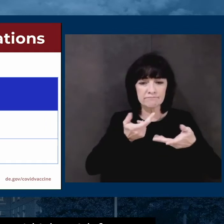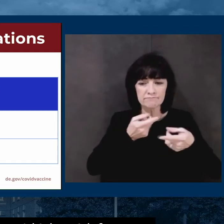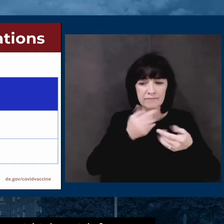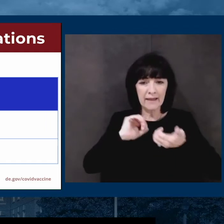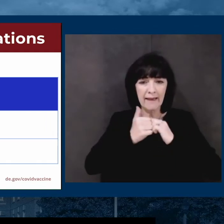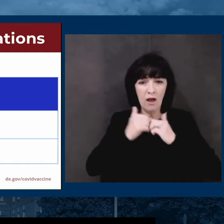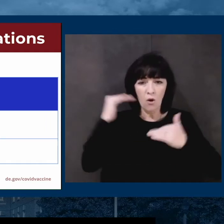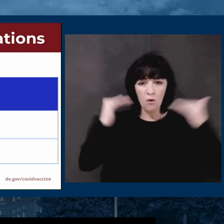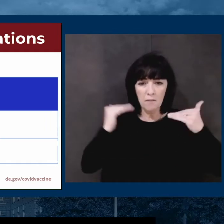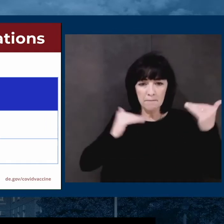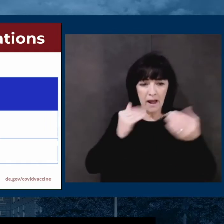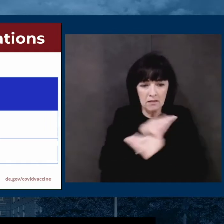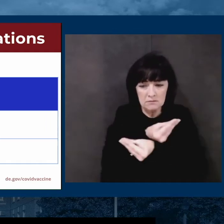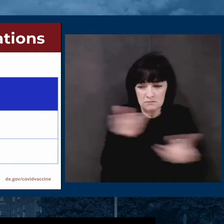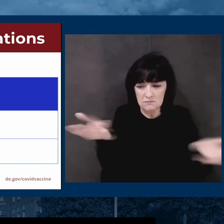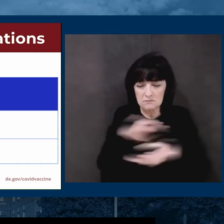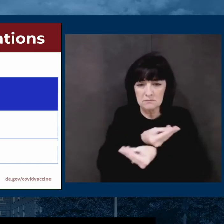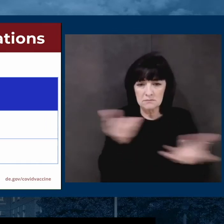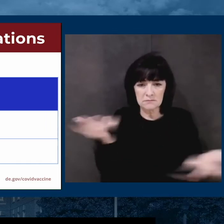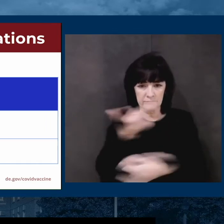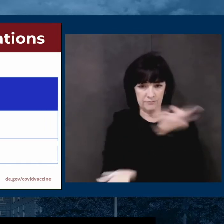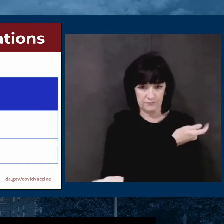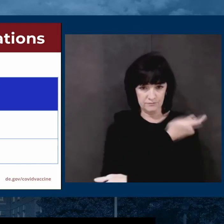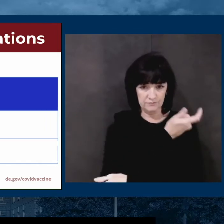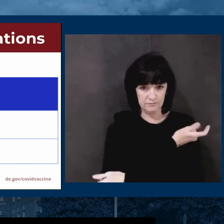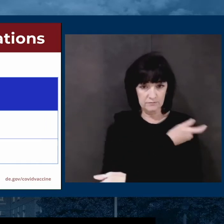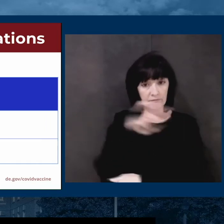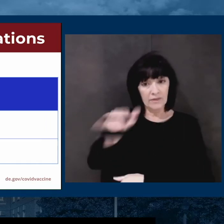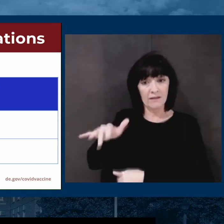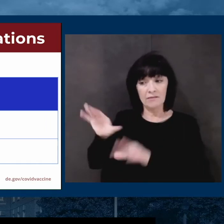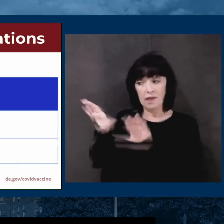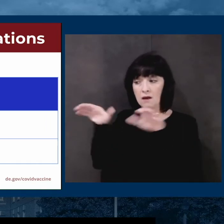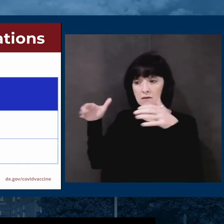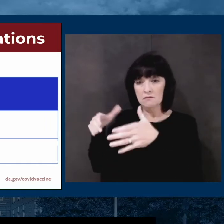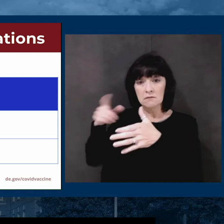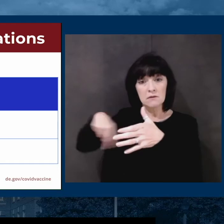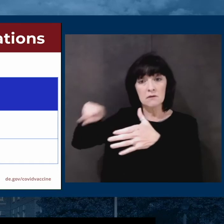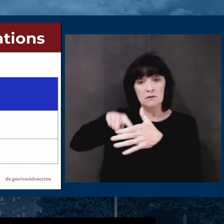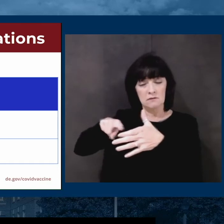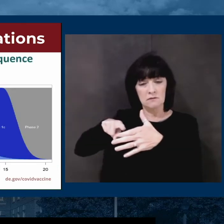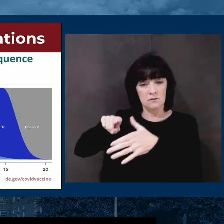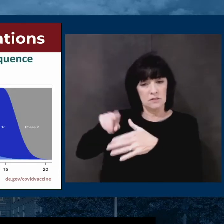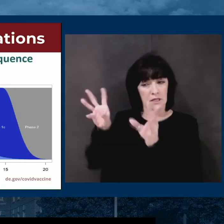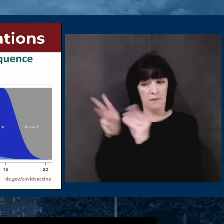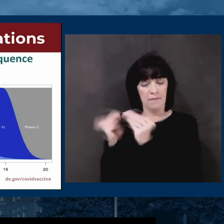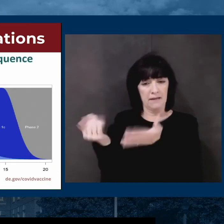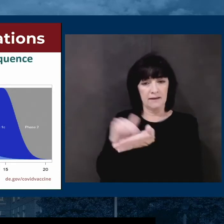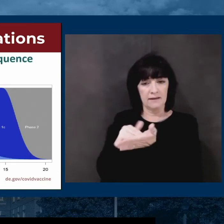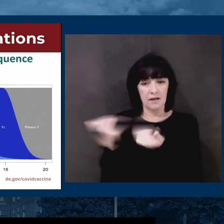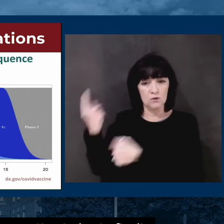to come. ACIP should be meeting today to finalize its recommendations. Next slide, please.